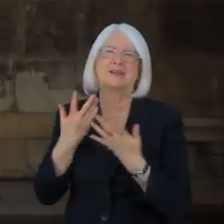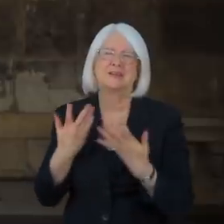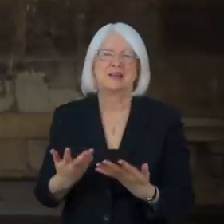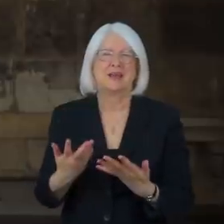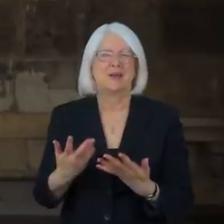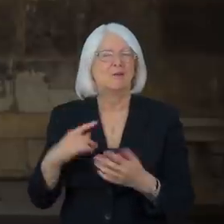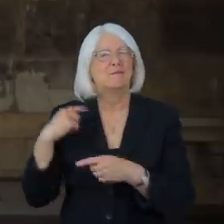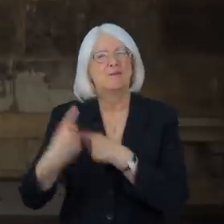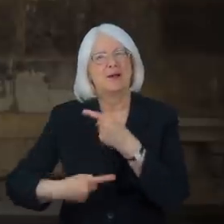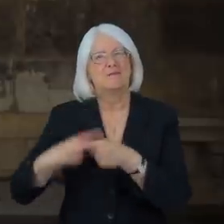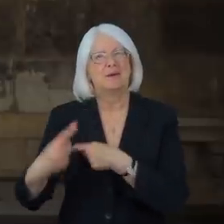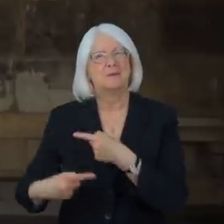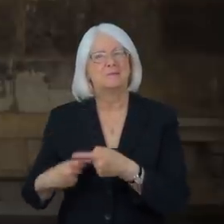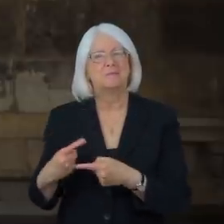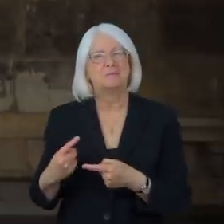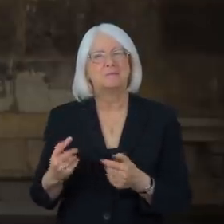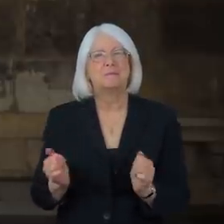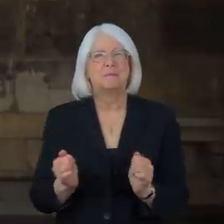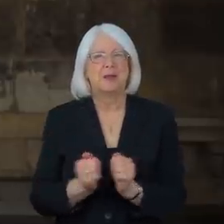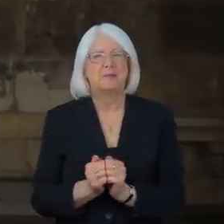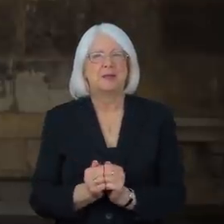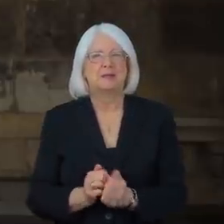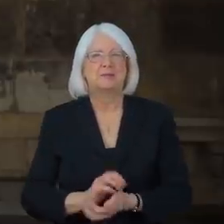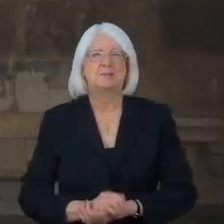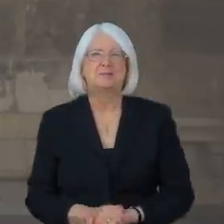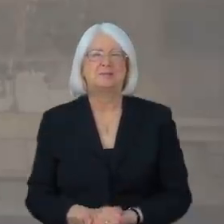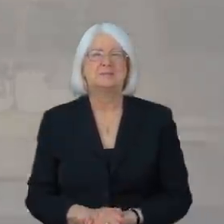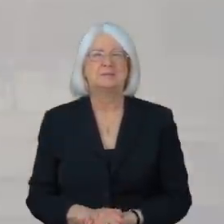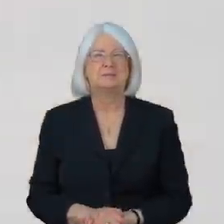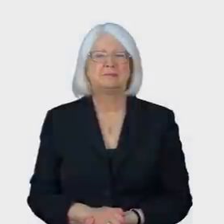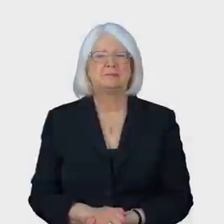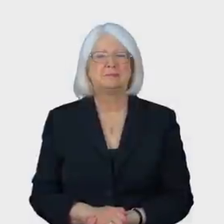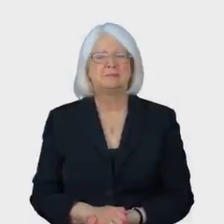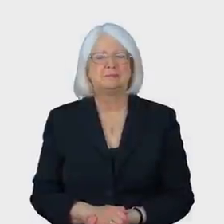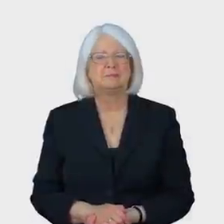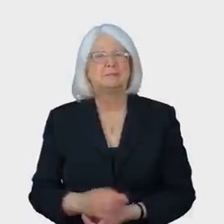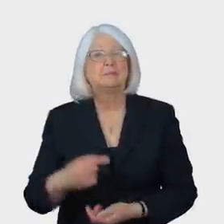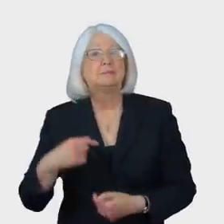now and forever. Amen.